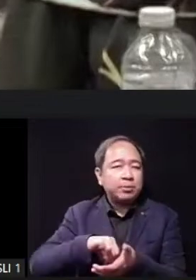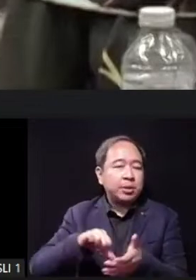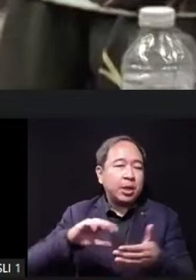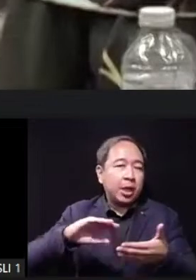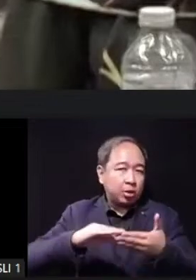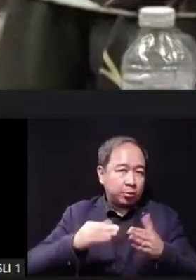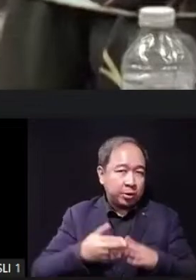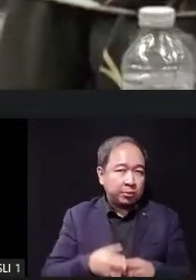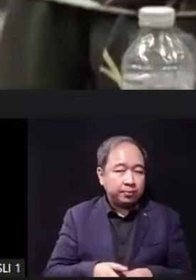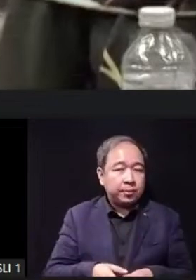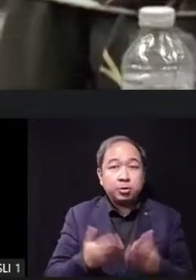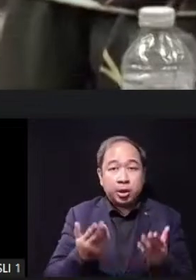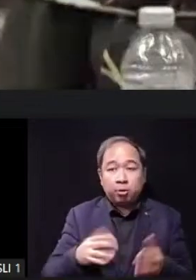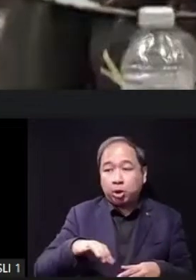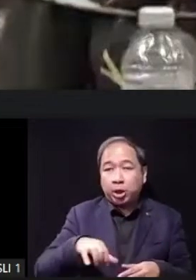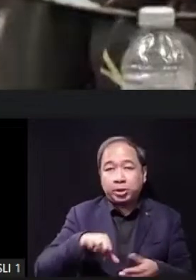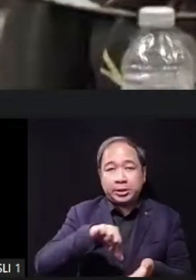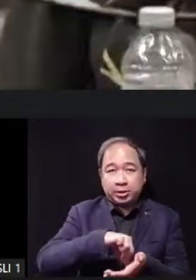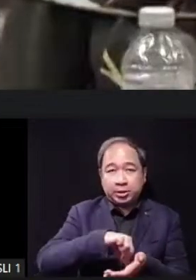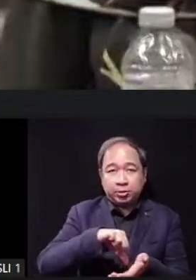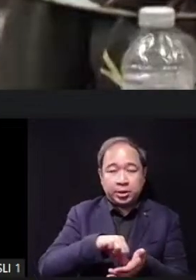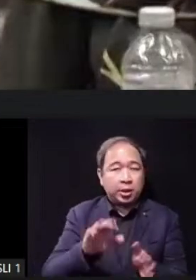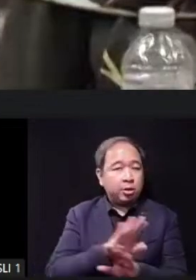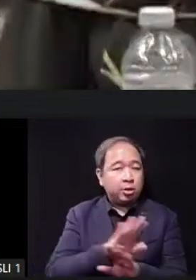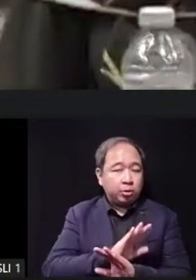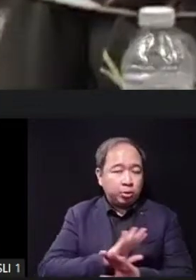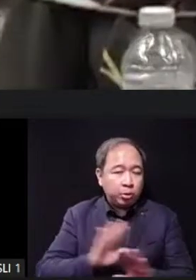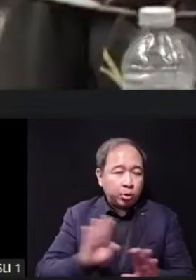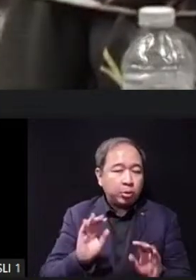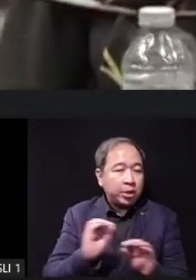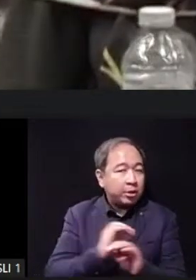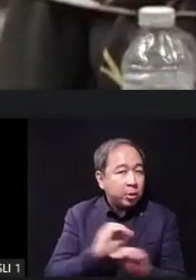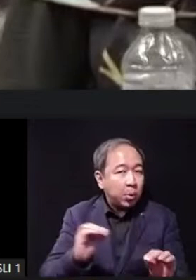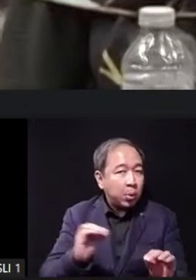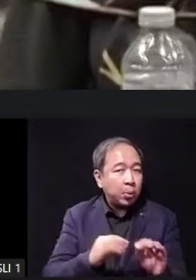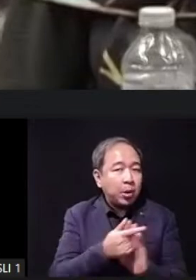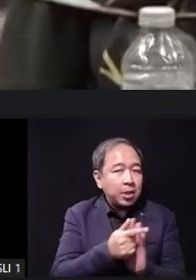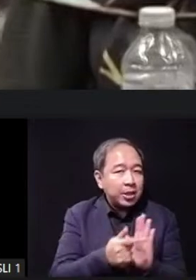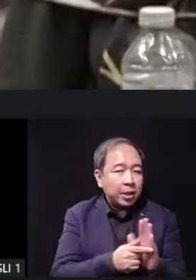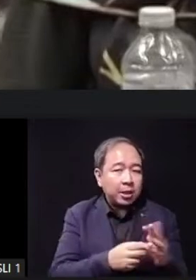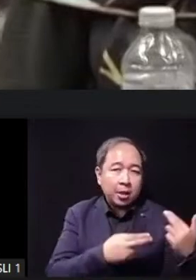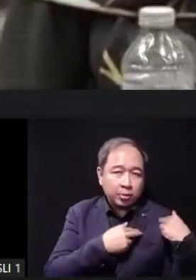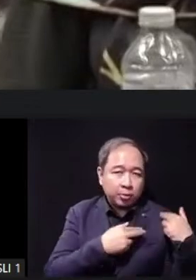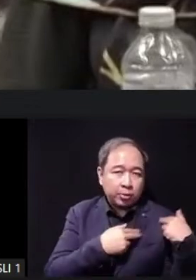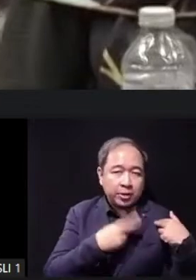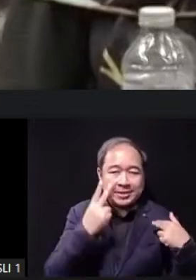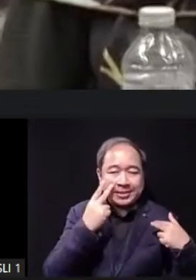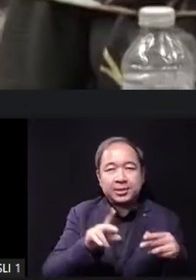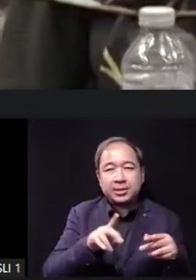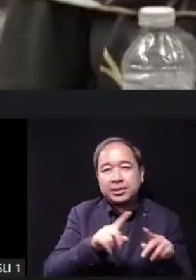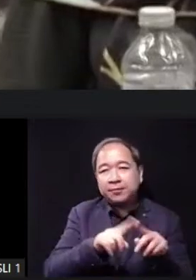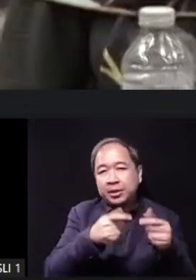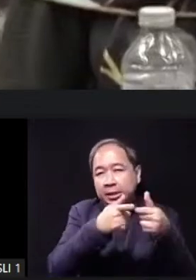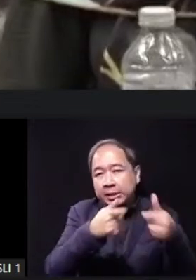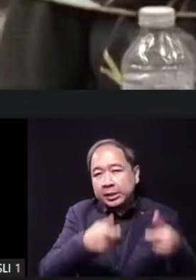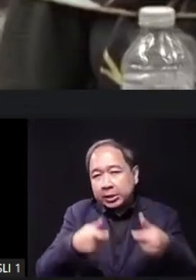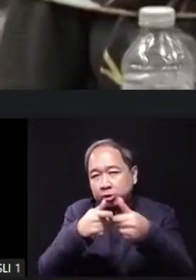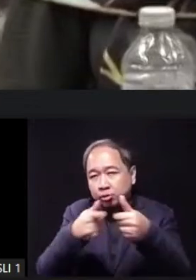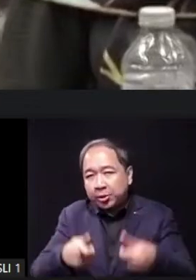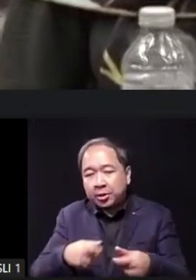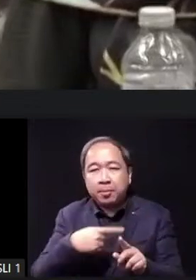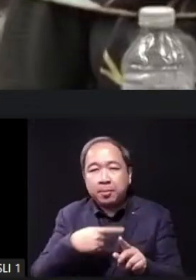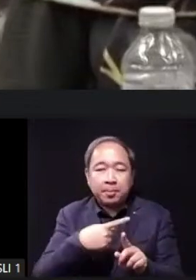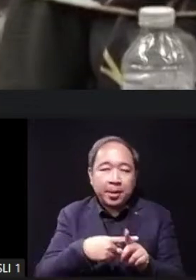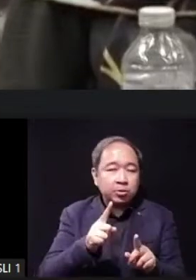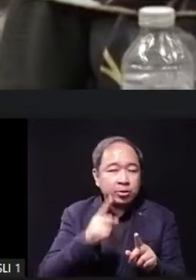Based on that, the Islamic Republic of Iran has no legal obligation vis-à-vis the implementation of the above-mentioned instruments, and in all